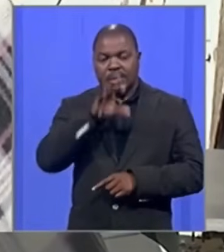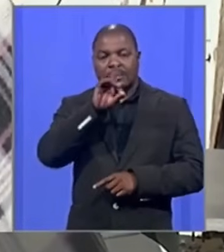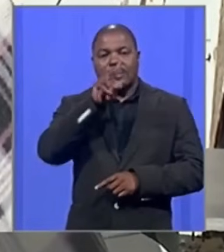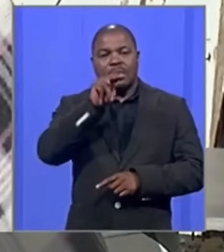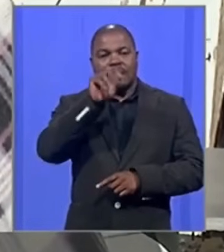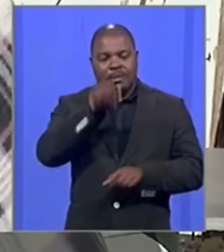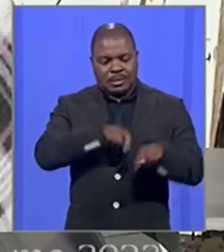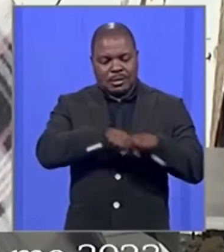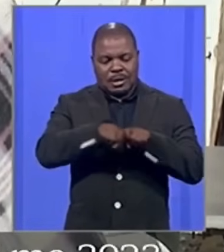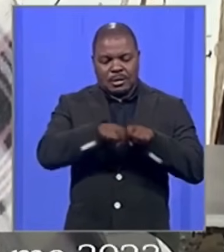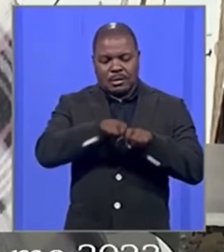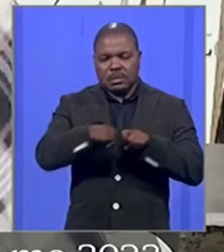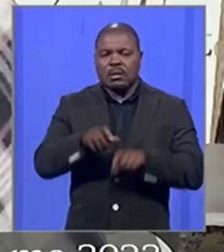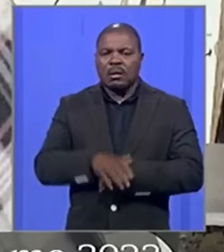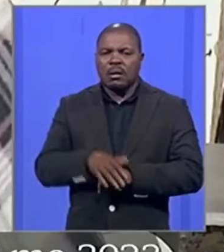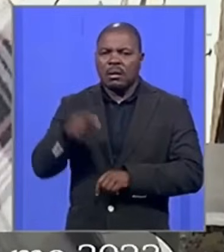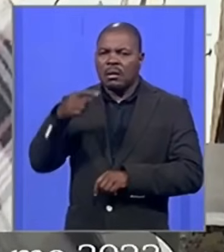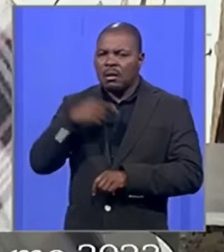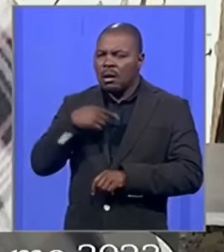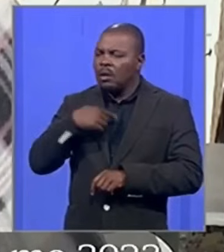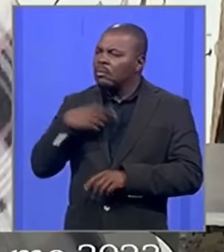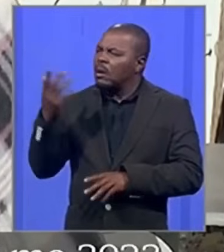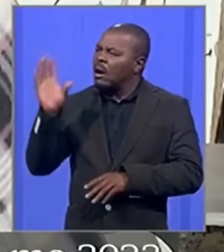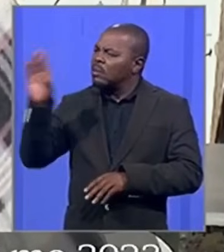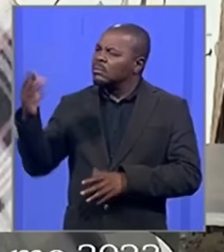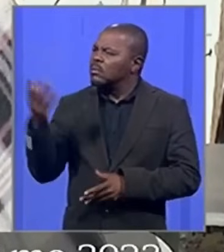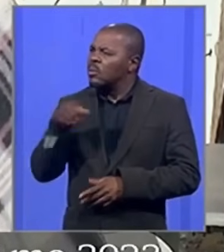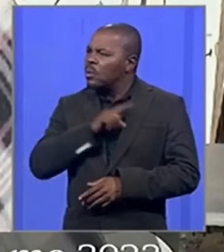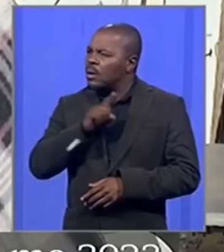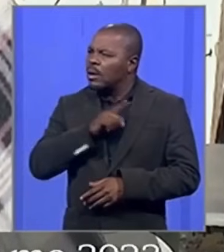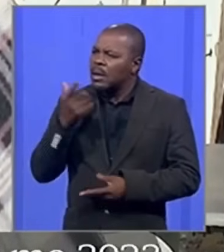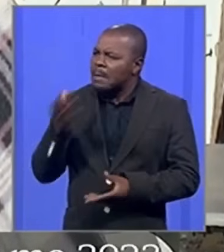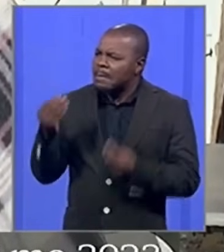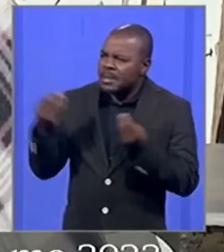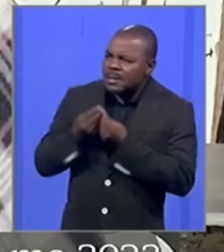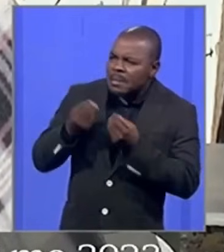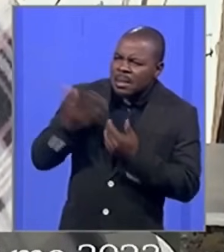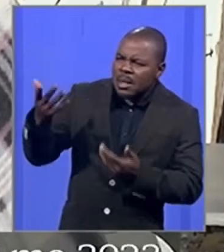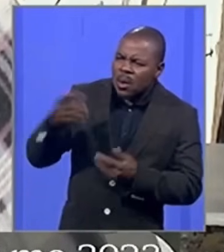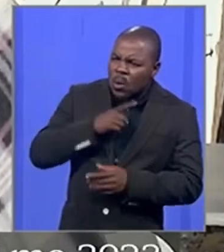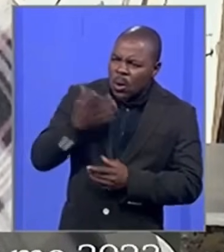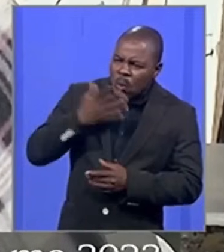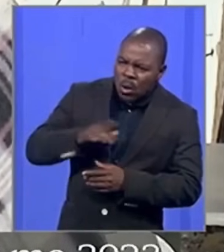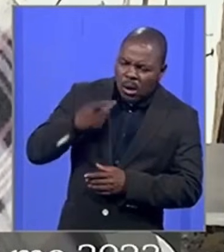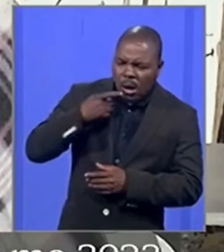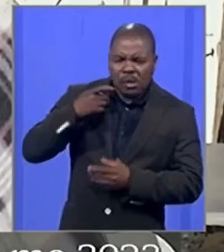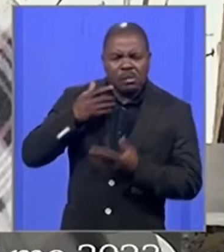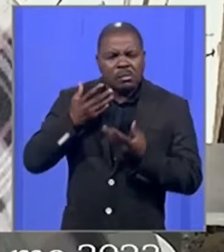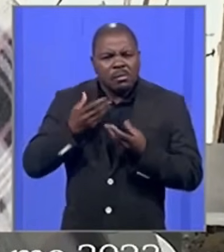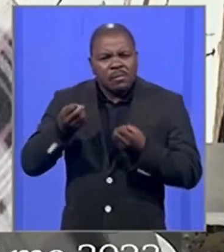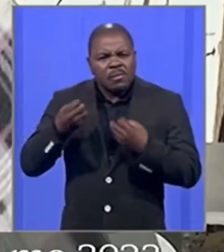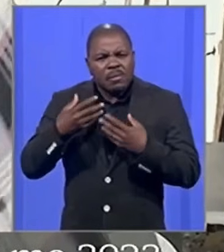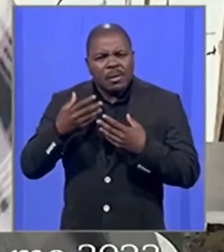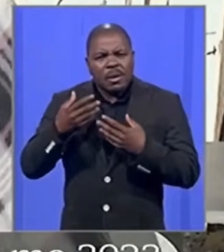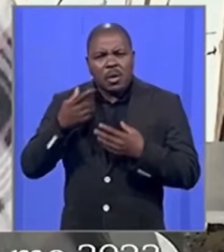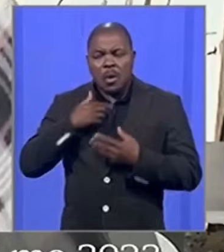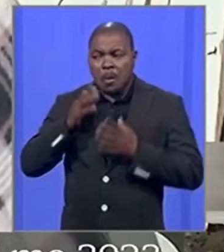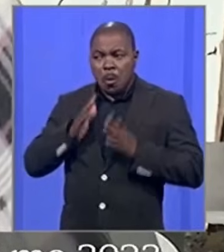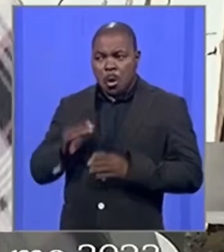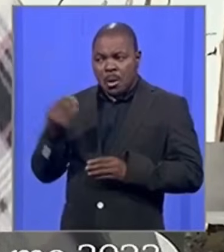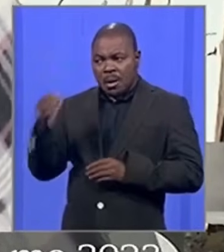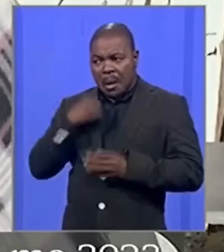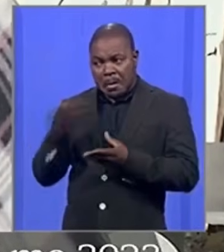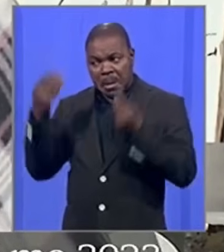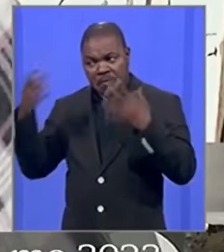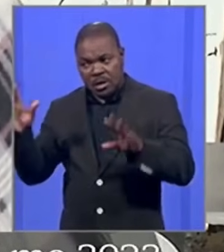di DNA test tse tseleng tsa tsona hona le something na e leng for le suspect ana le kreile bodi ya ngwanake